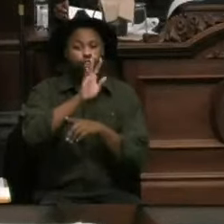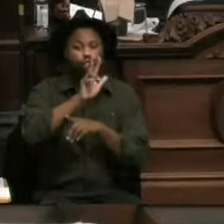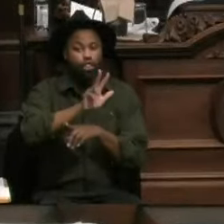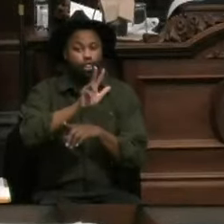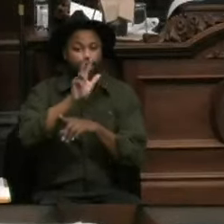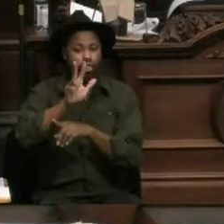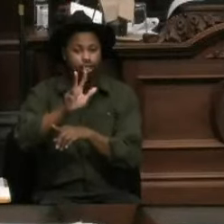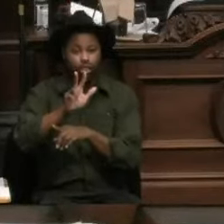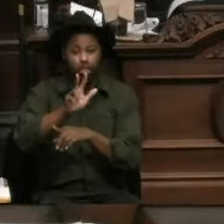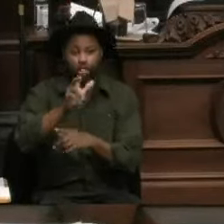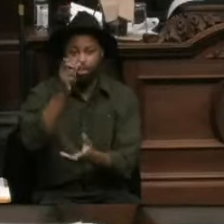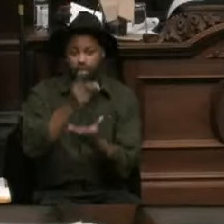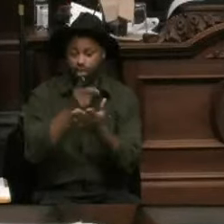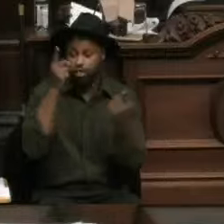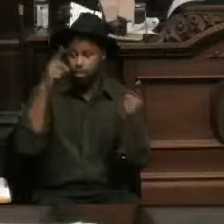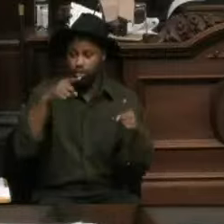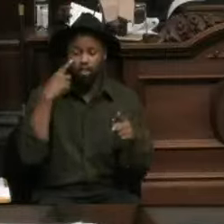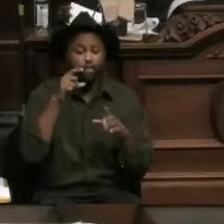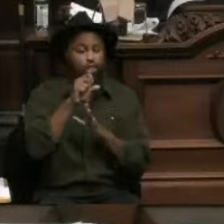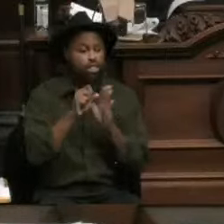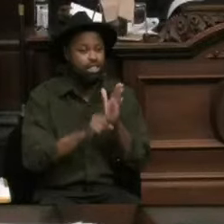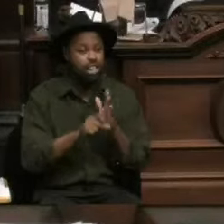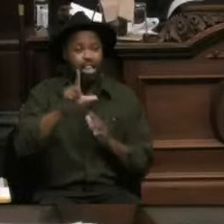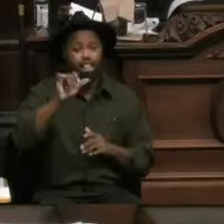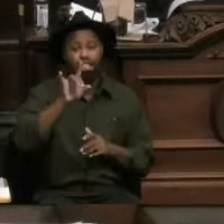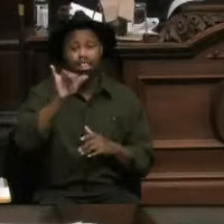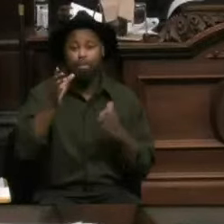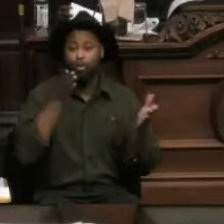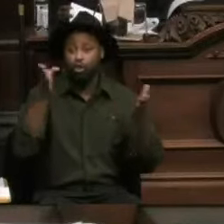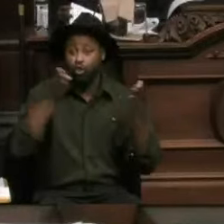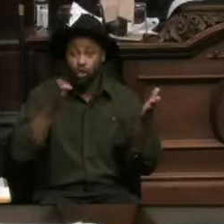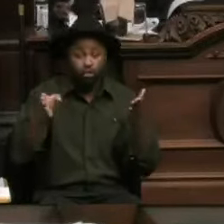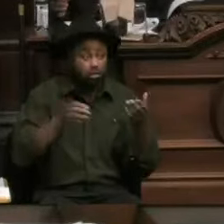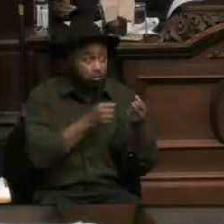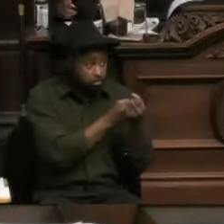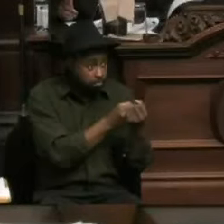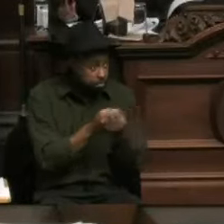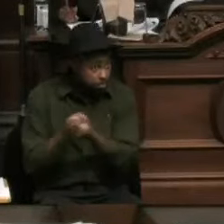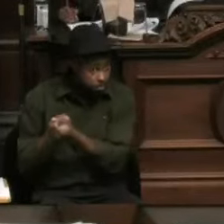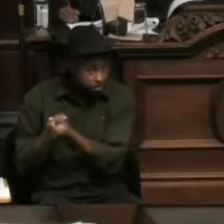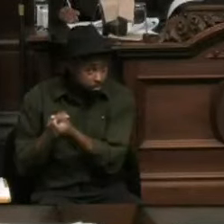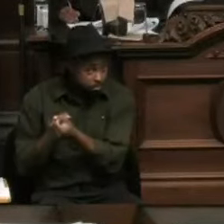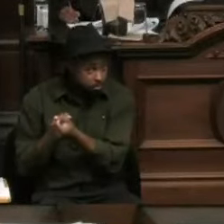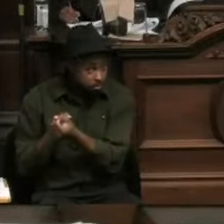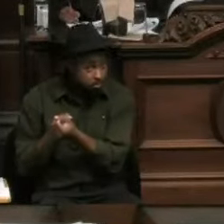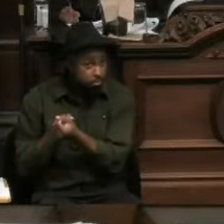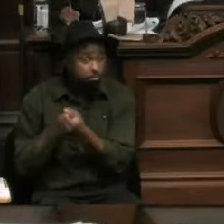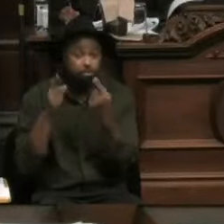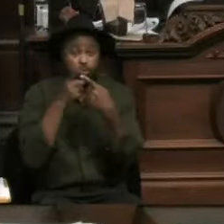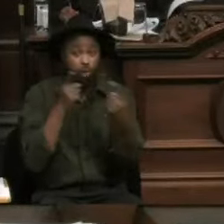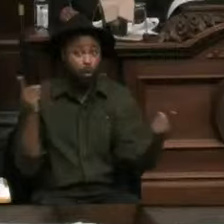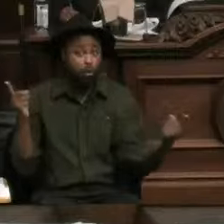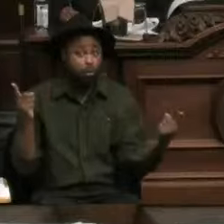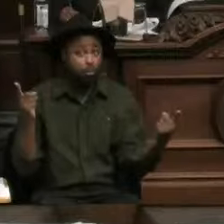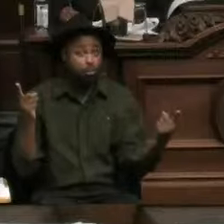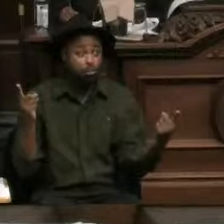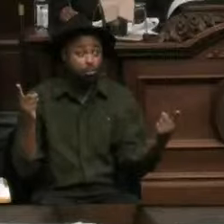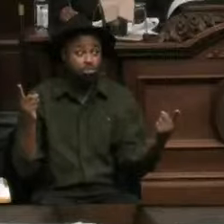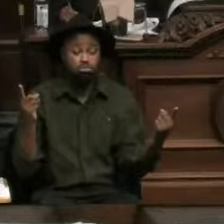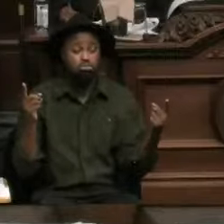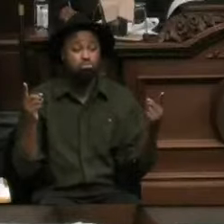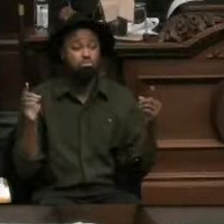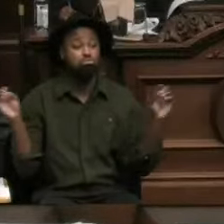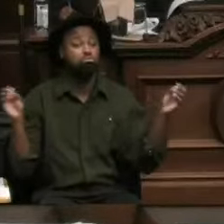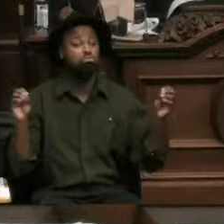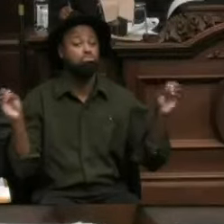433, authorizing an agreement for state lobbying services. All in favor, please say aye. Aye. Any opposed?